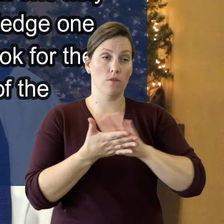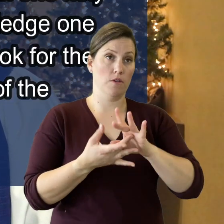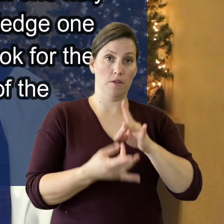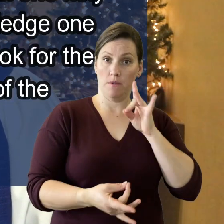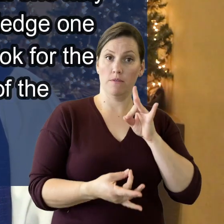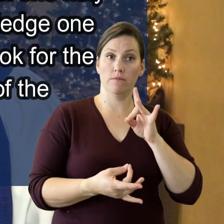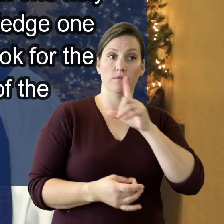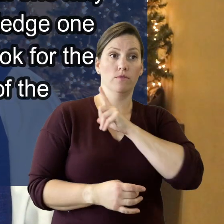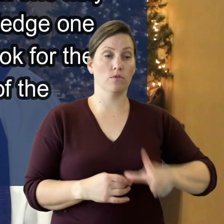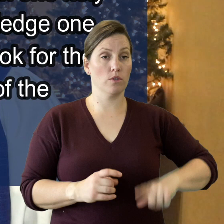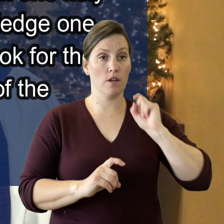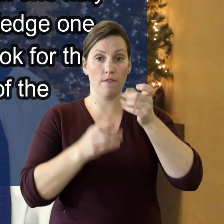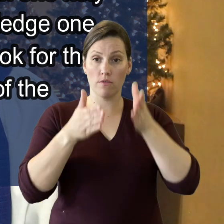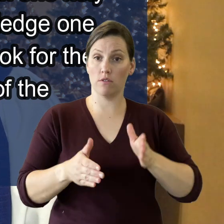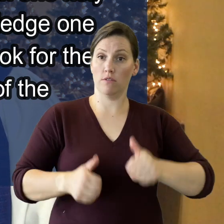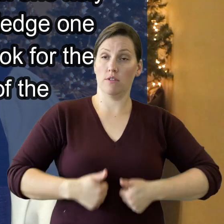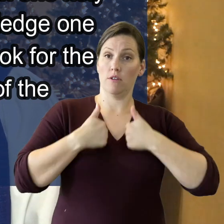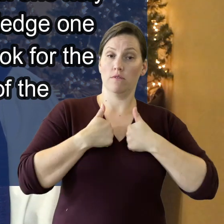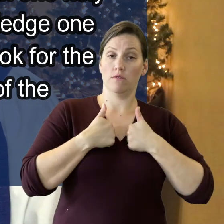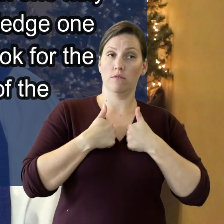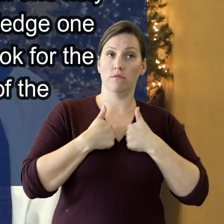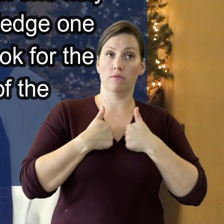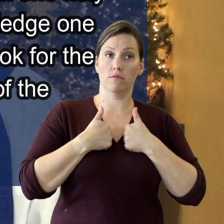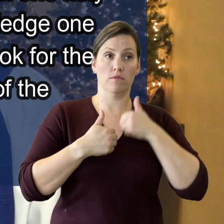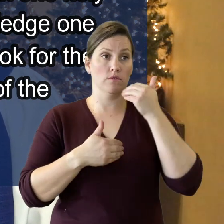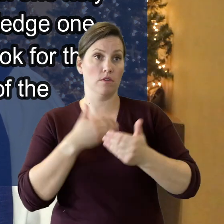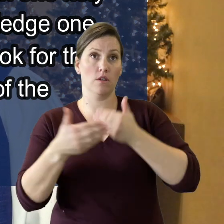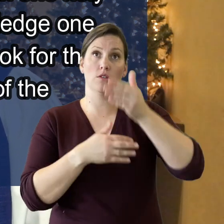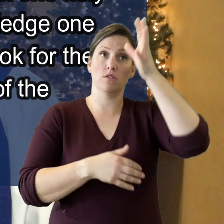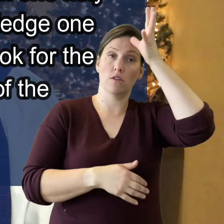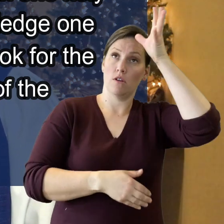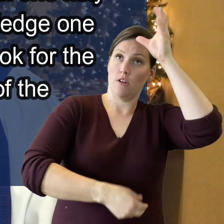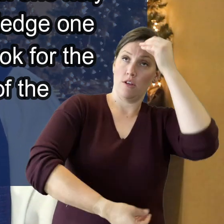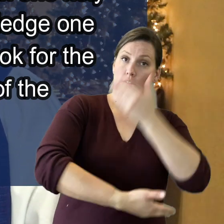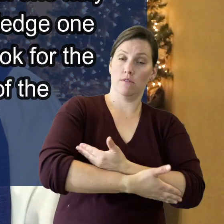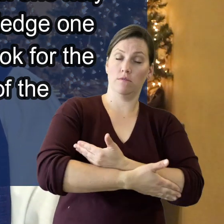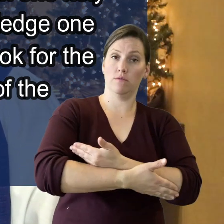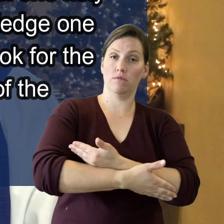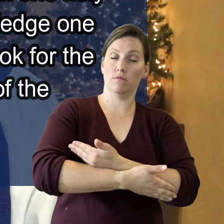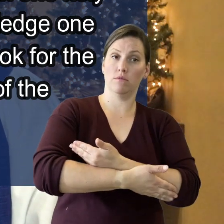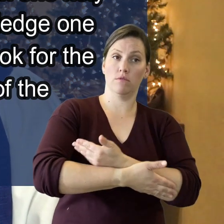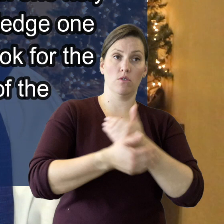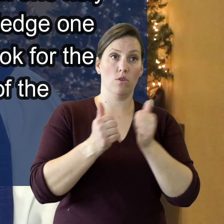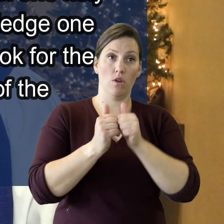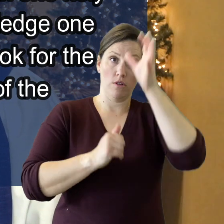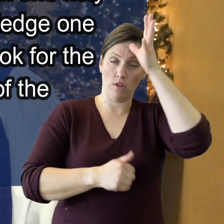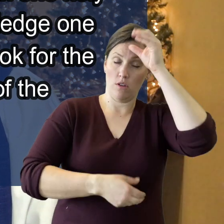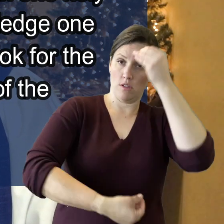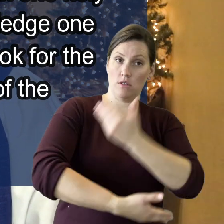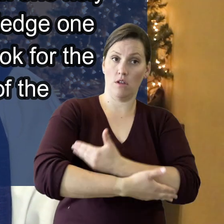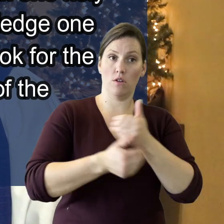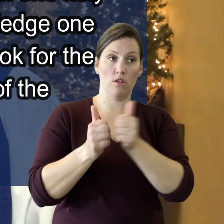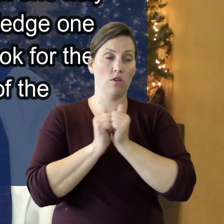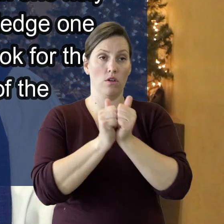Spirit, the Lord and giver of life, who proceeds from the Father and the Son, who with the